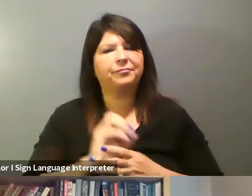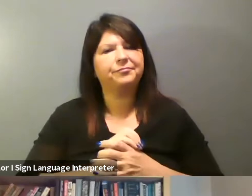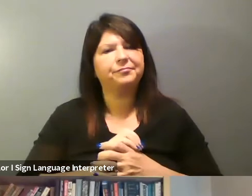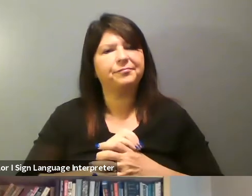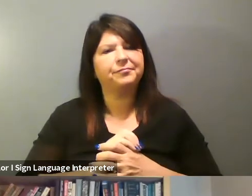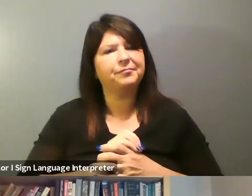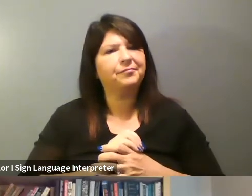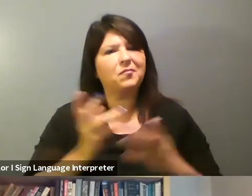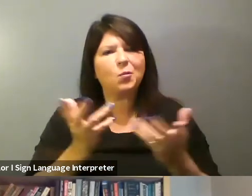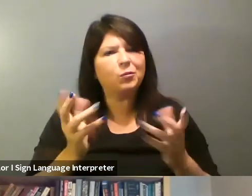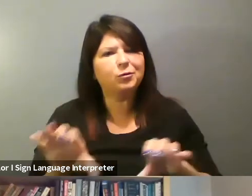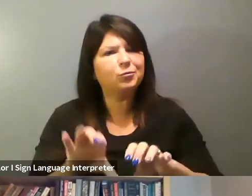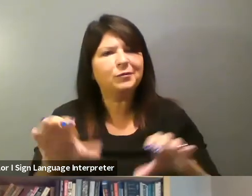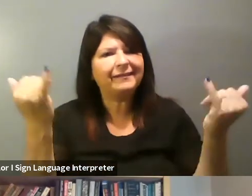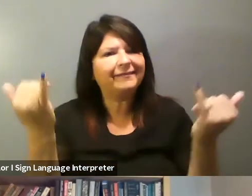What are you doing today?